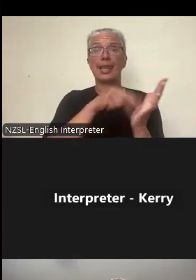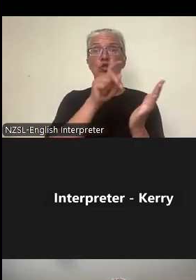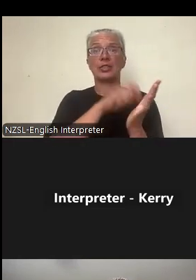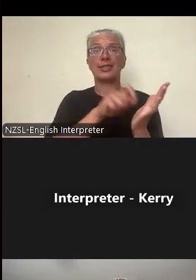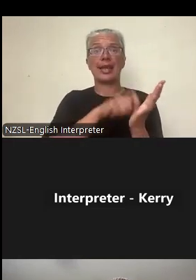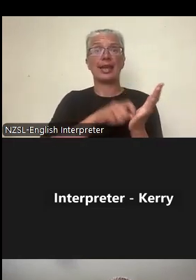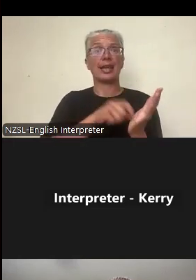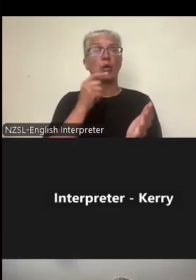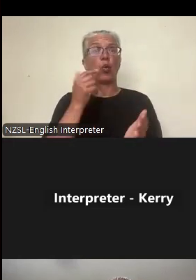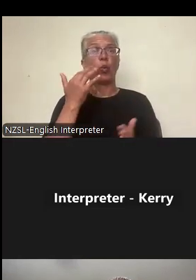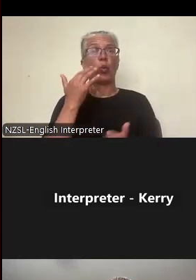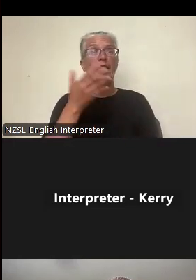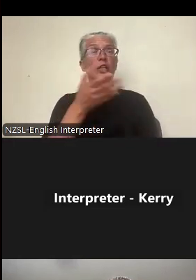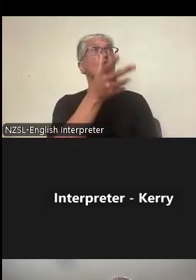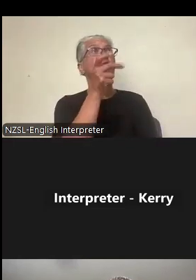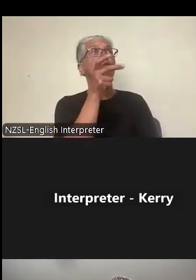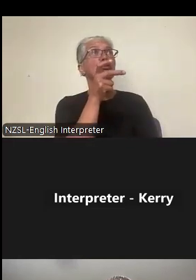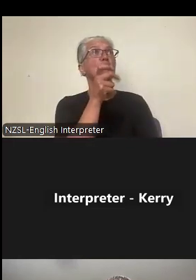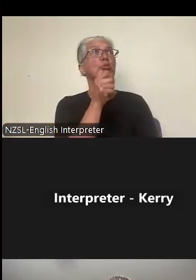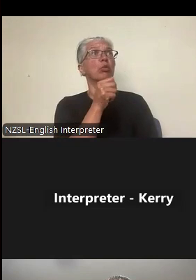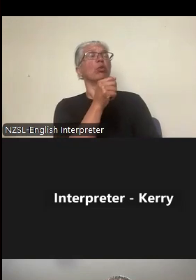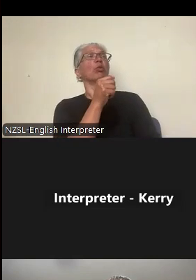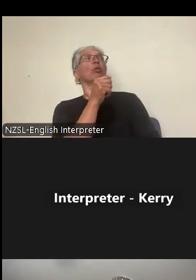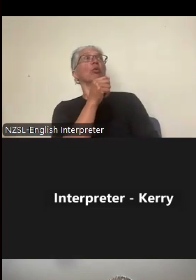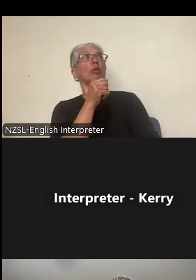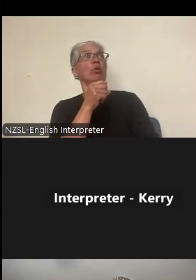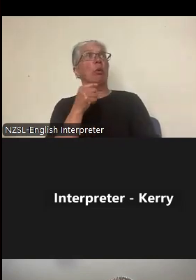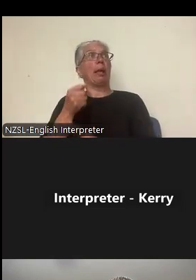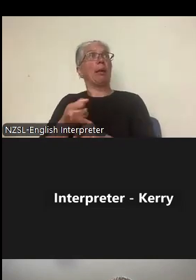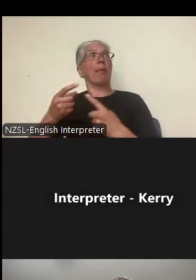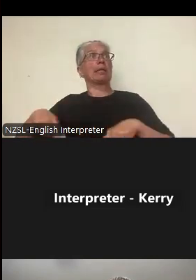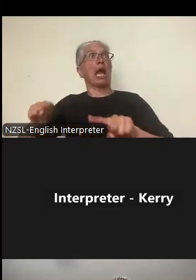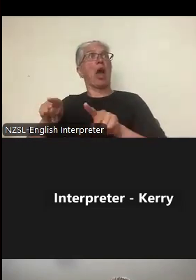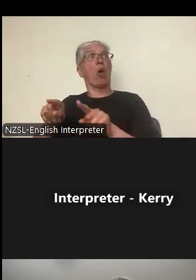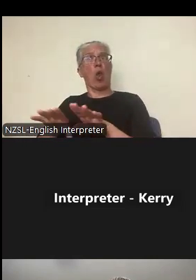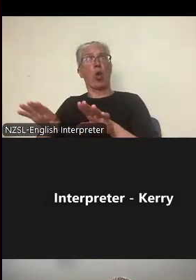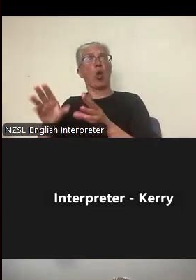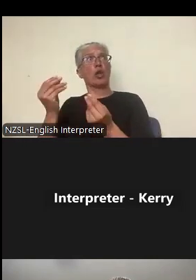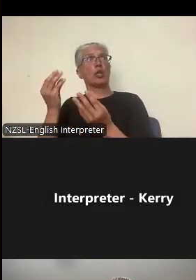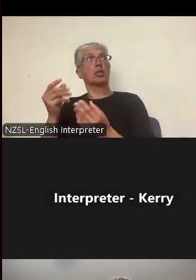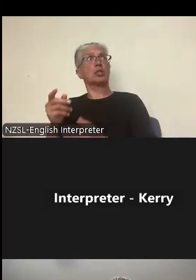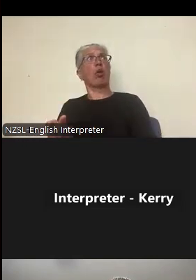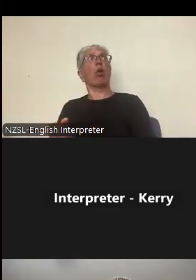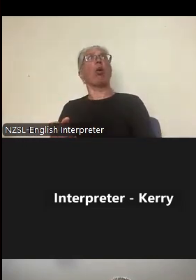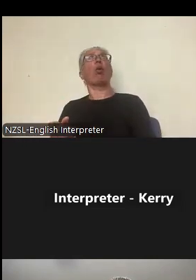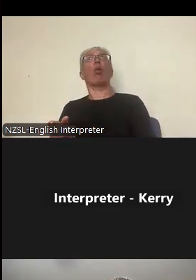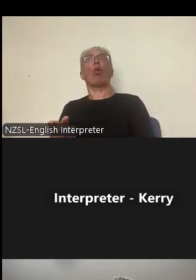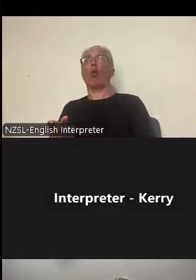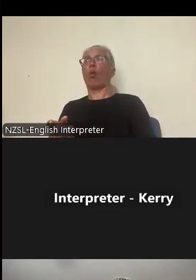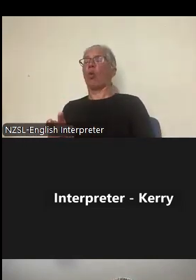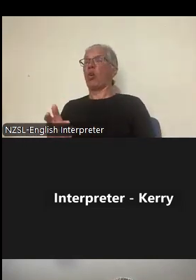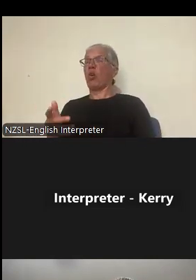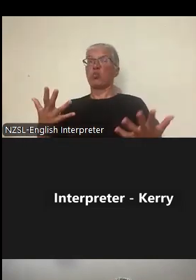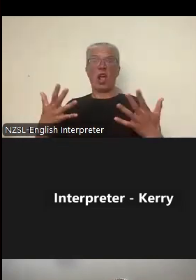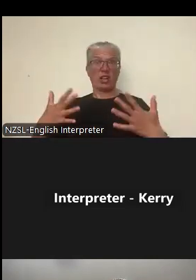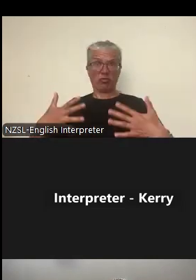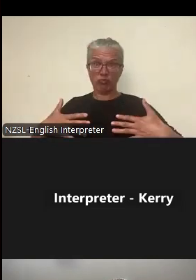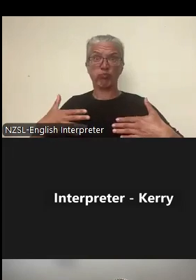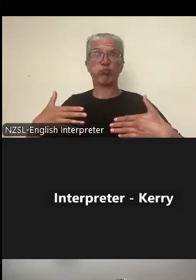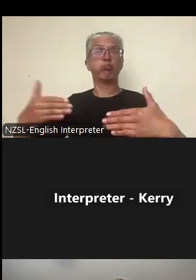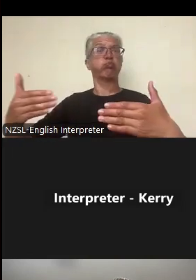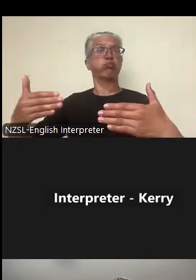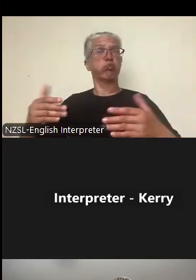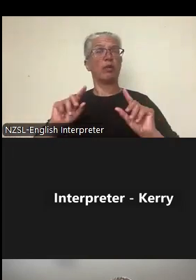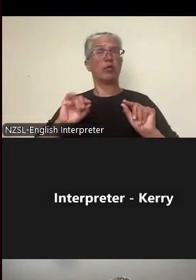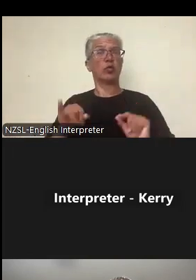the impact that it makes for your learners, you can't go back. And then build that